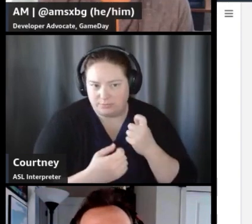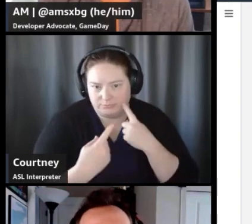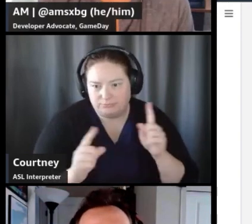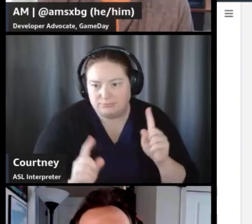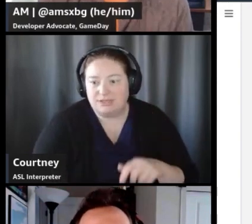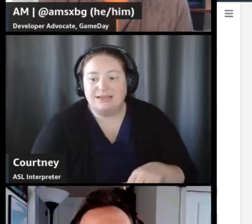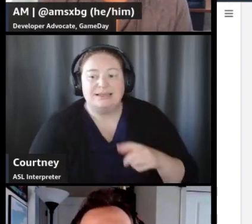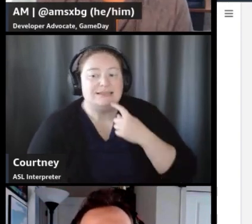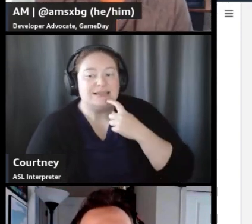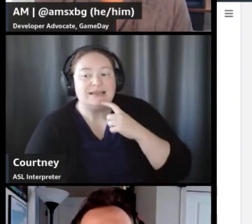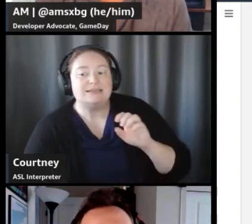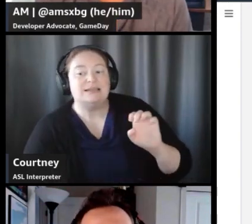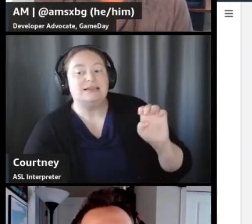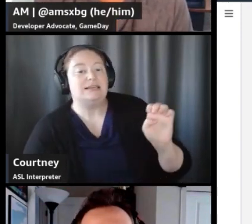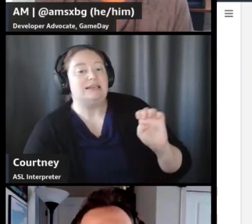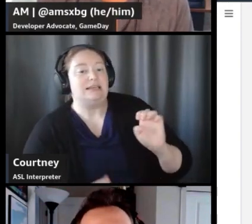website.